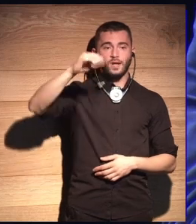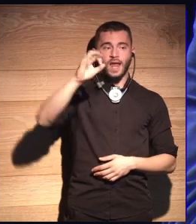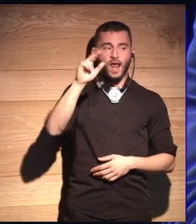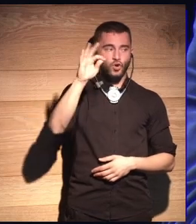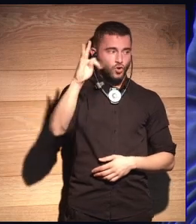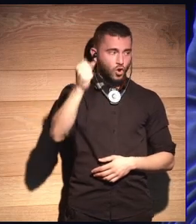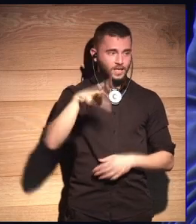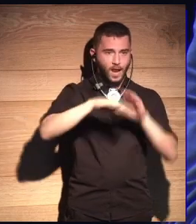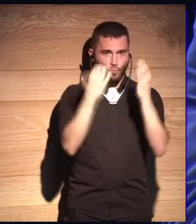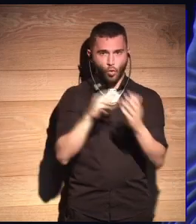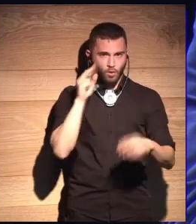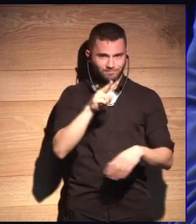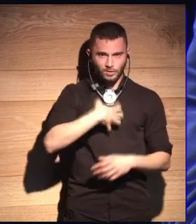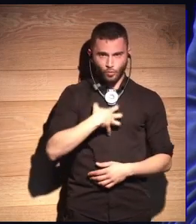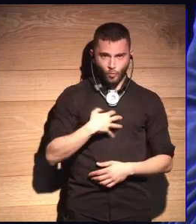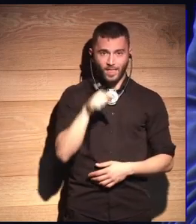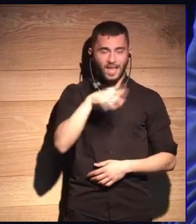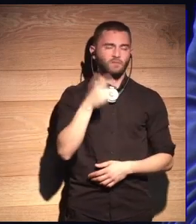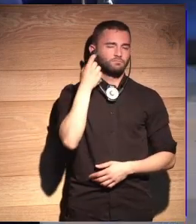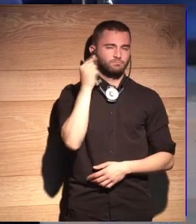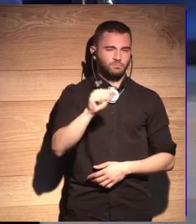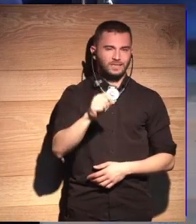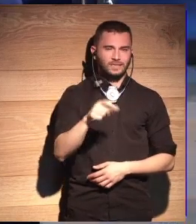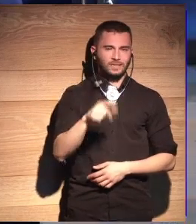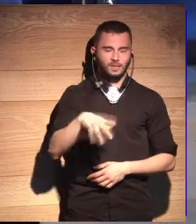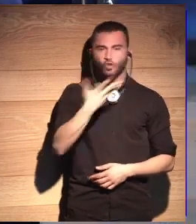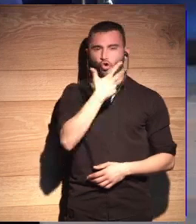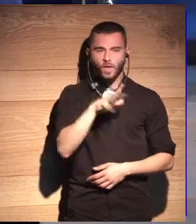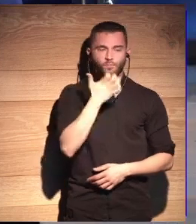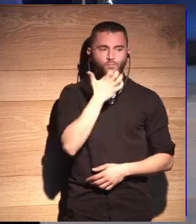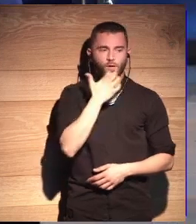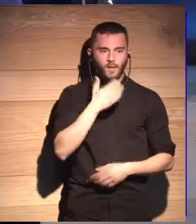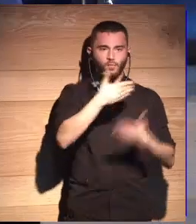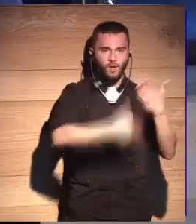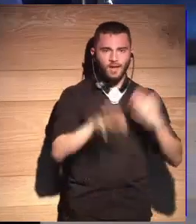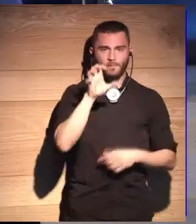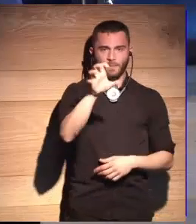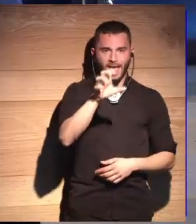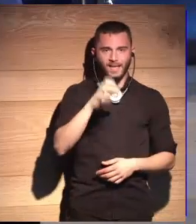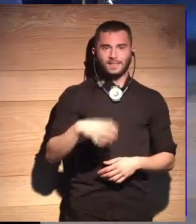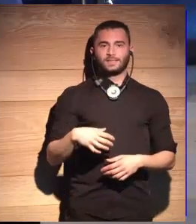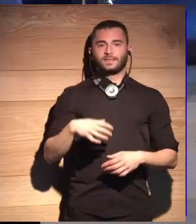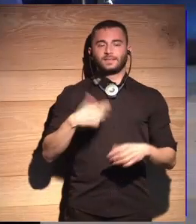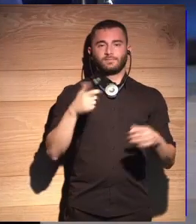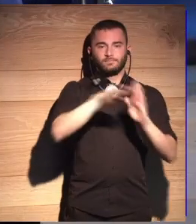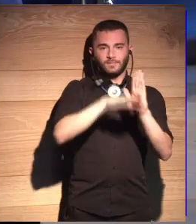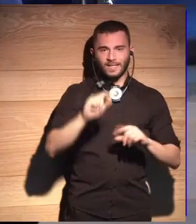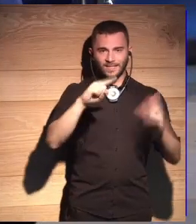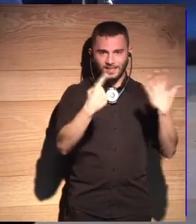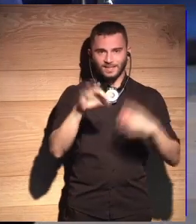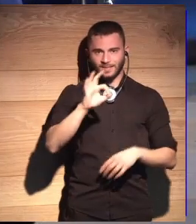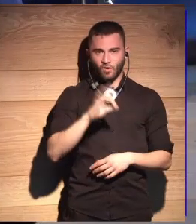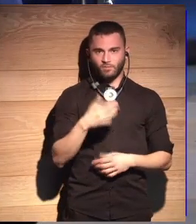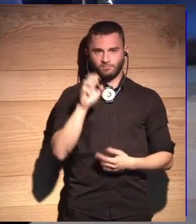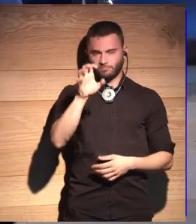La Urna Rota, and he's a very well-known analyst in media such as El País, La Sexta, or Cadena Ser. He has